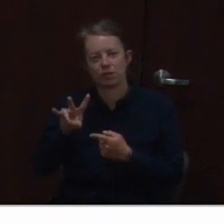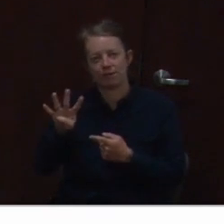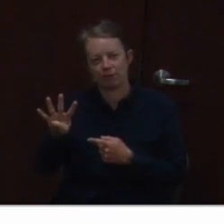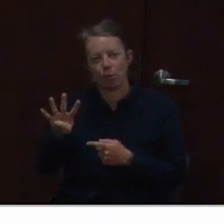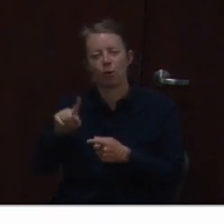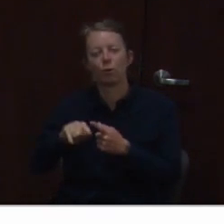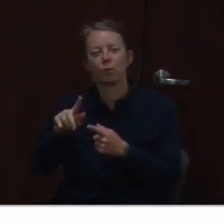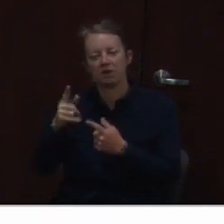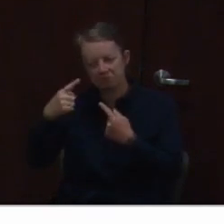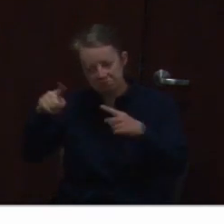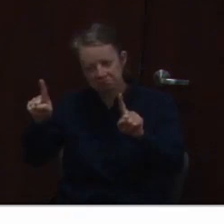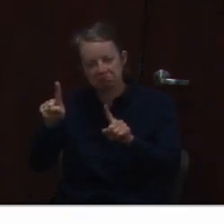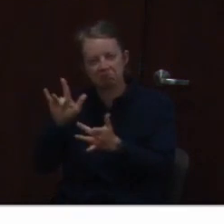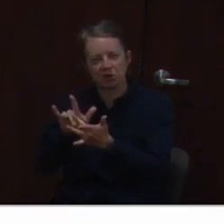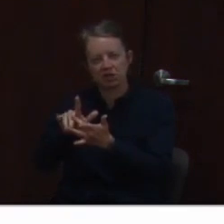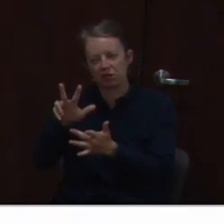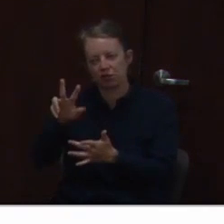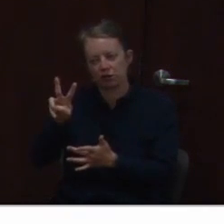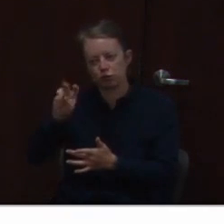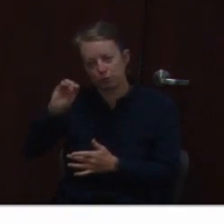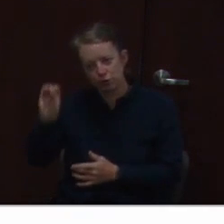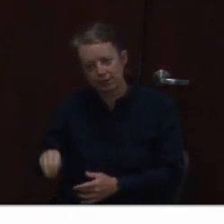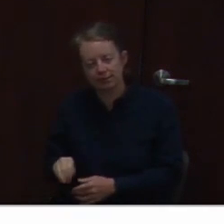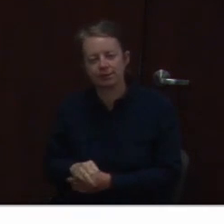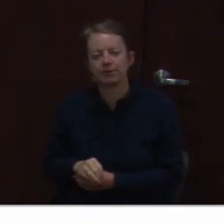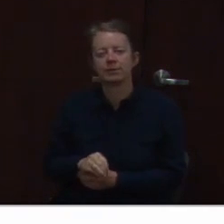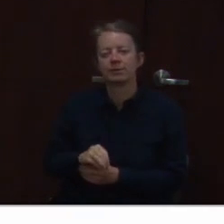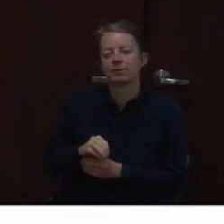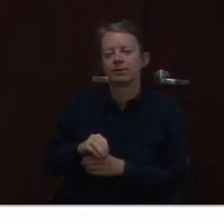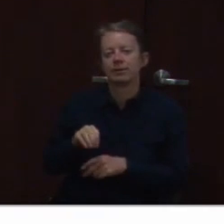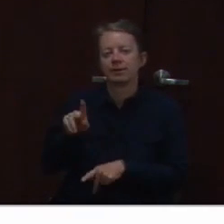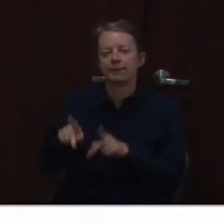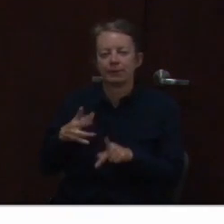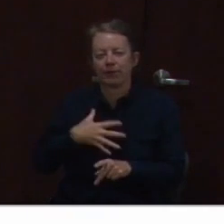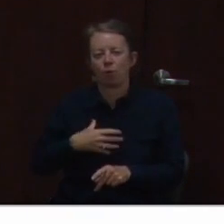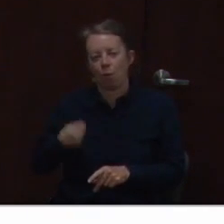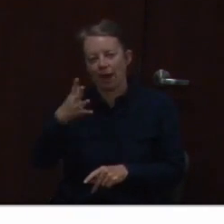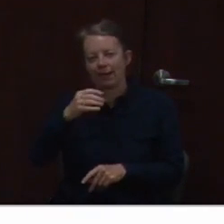estimated population, percent of white and 75 years and older,